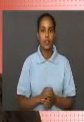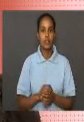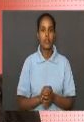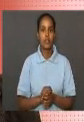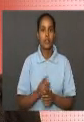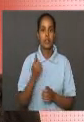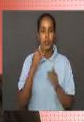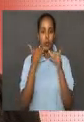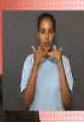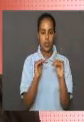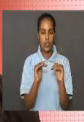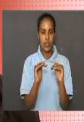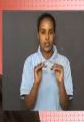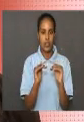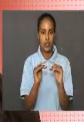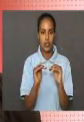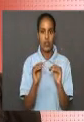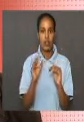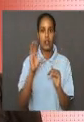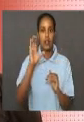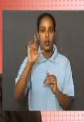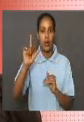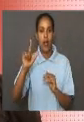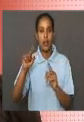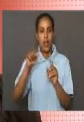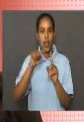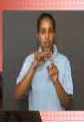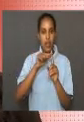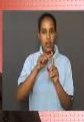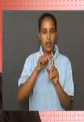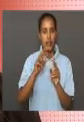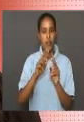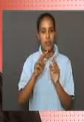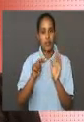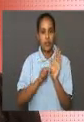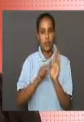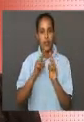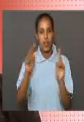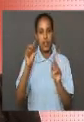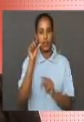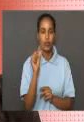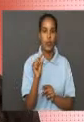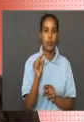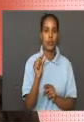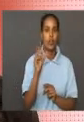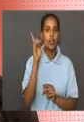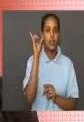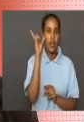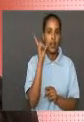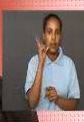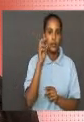Since the concentration of the chloride ions is very small in